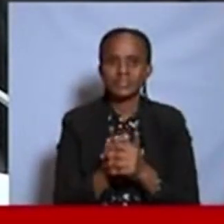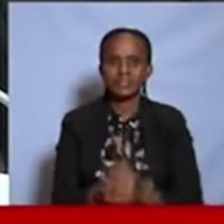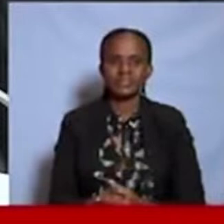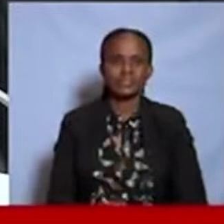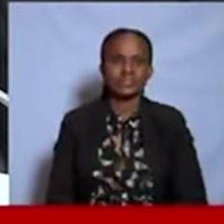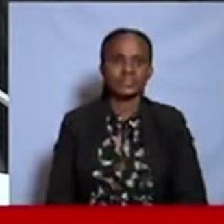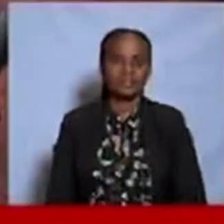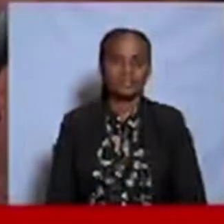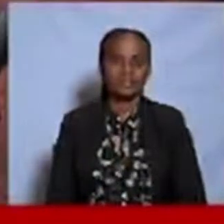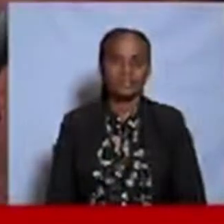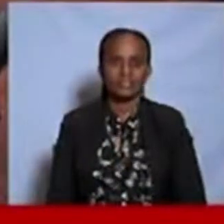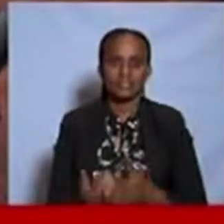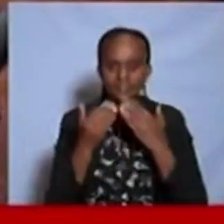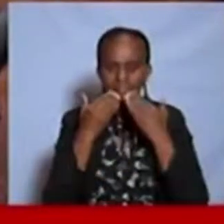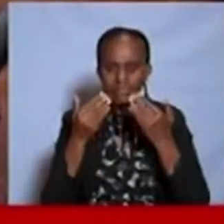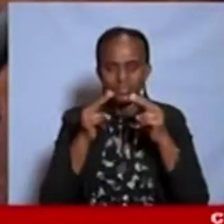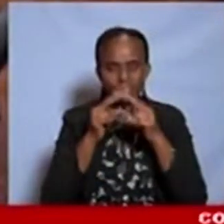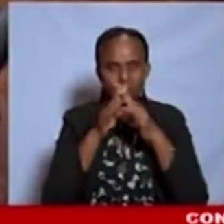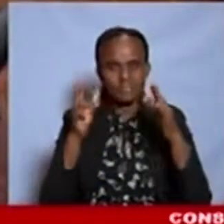Yes. Thank you very much, Chair.